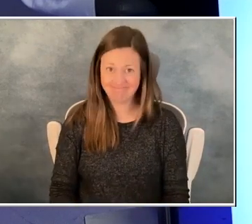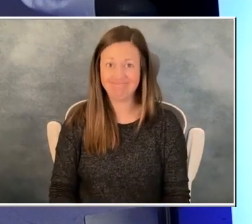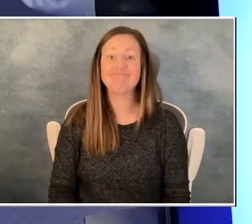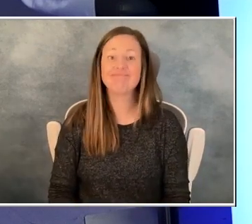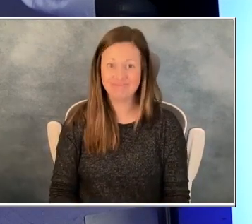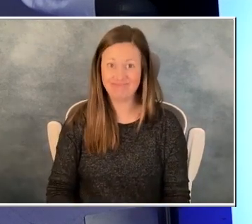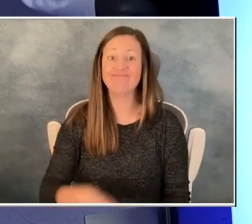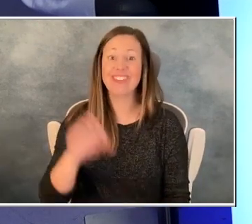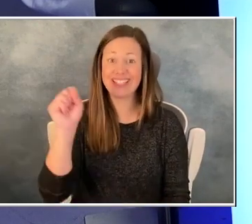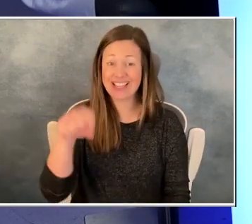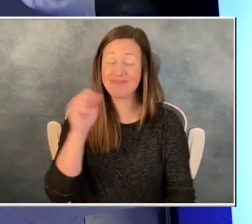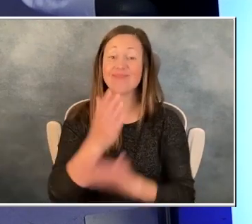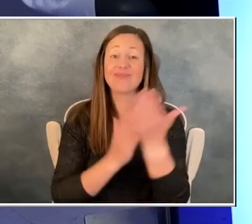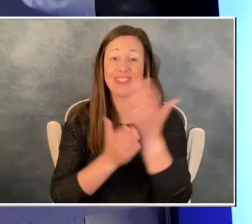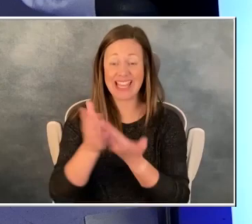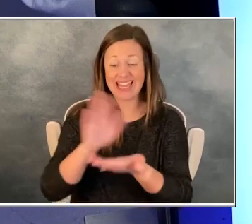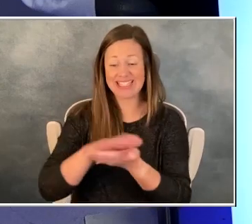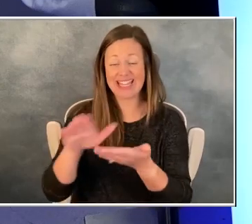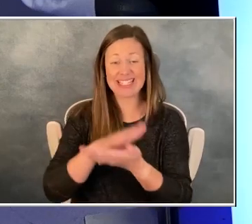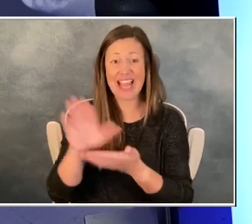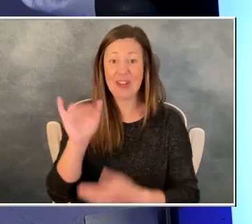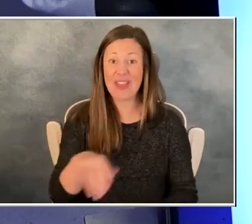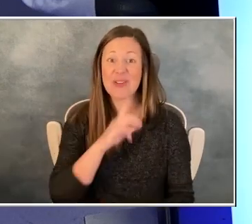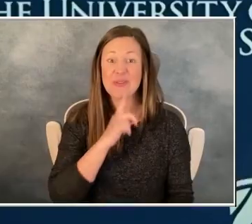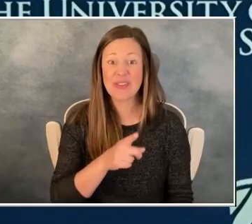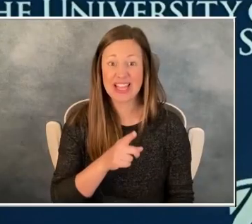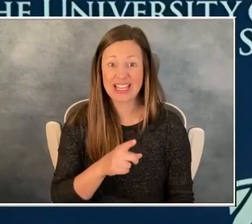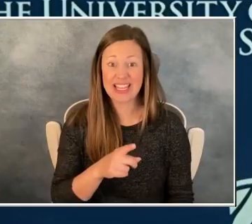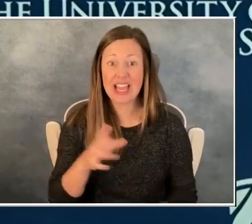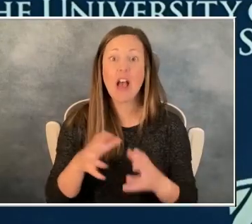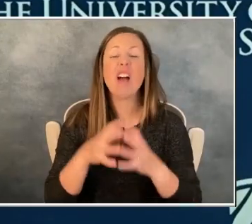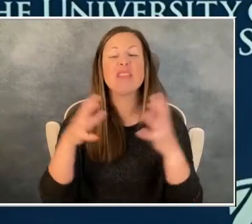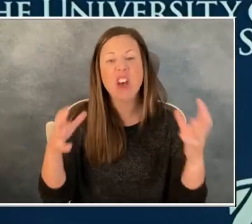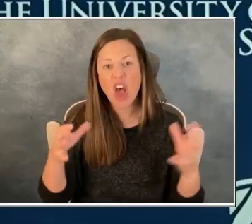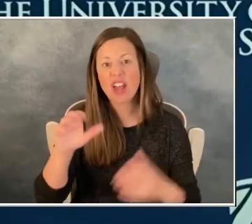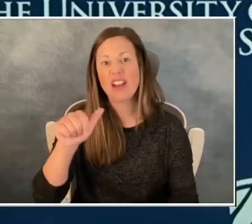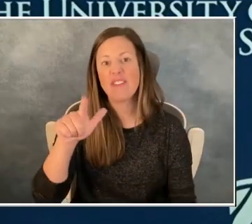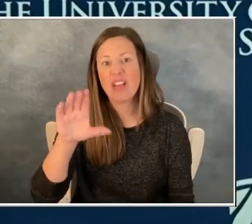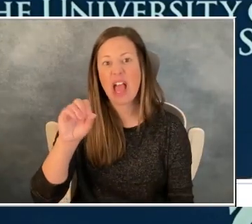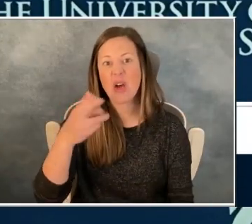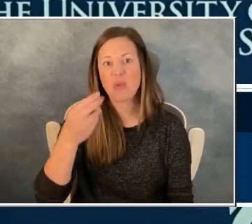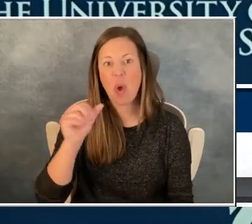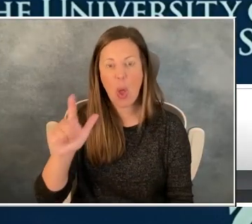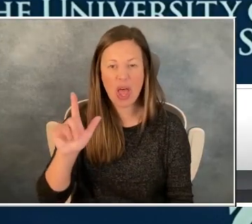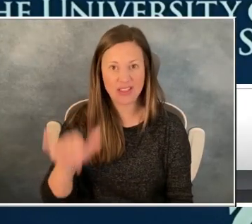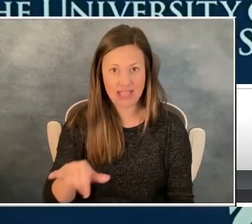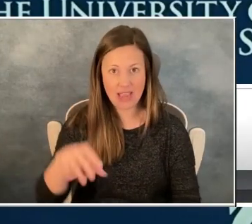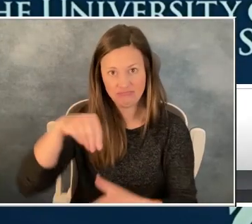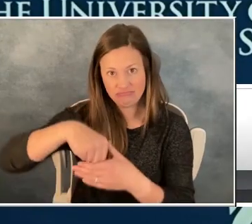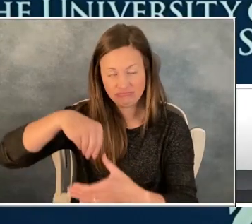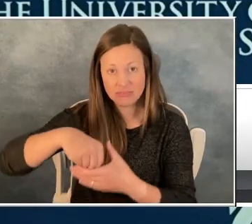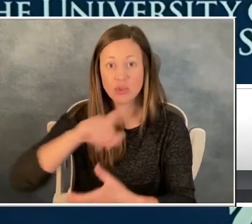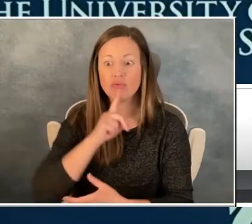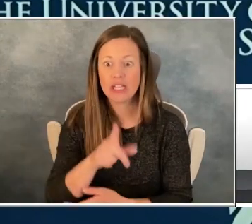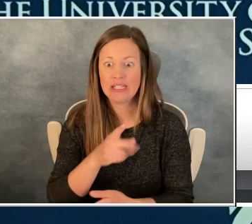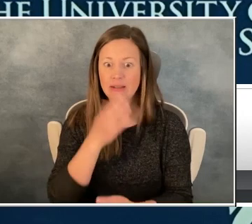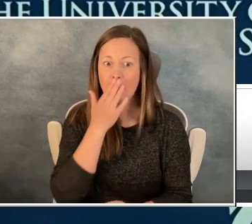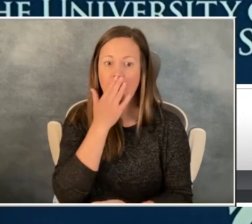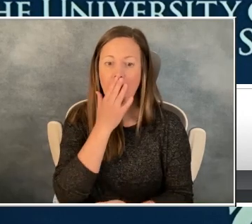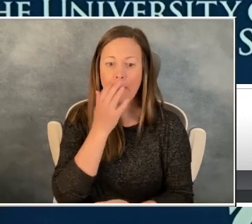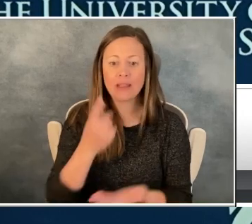So hand sanitizer is really a lot of alcohol, and we've had cases where children